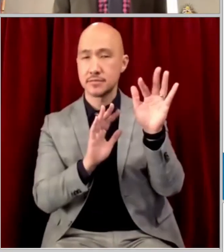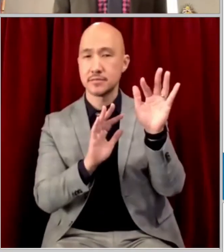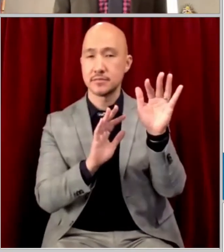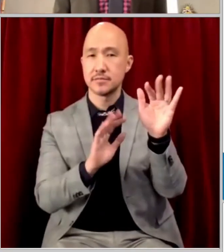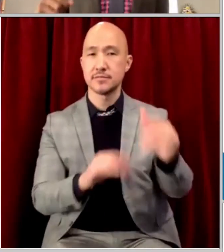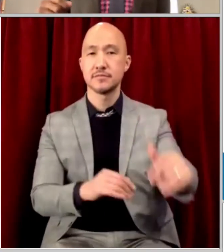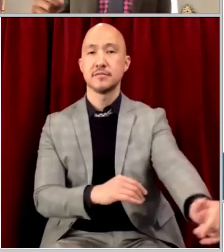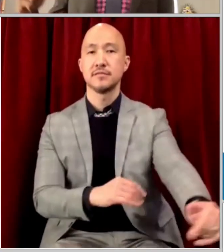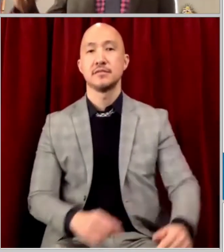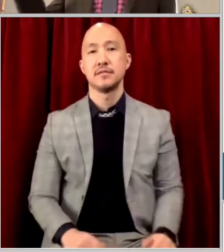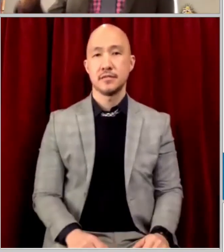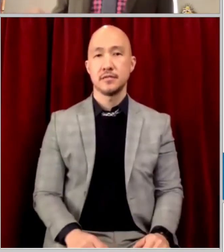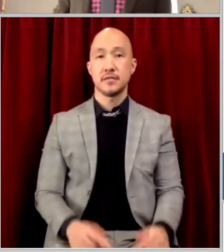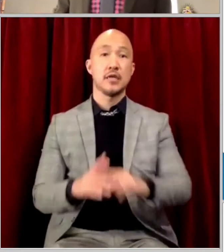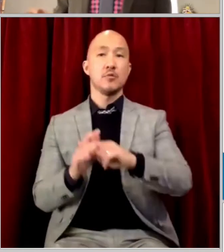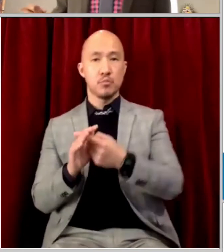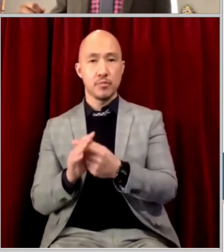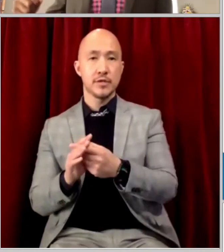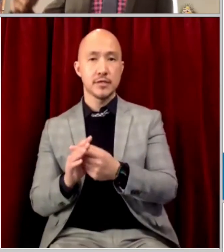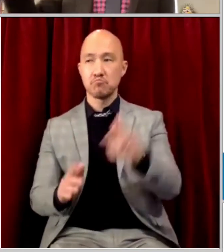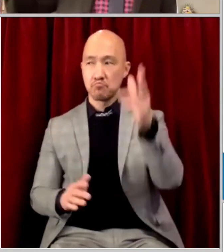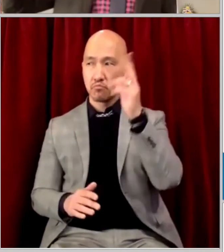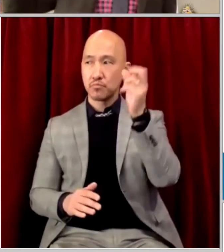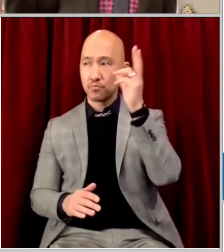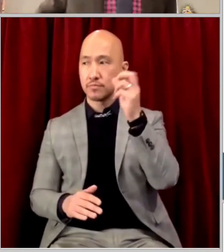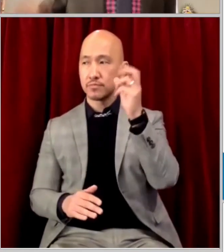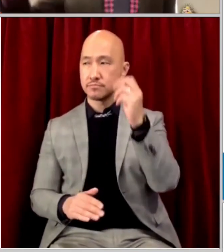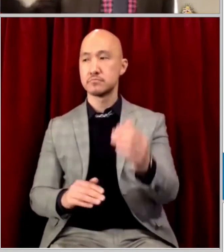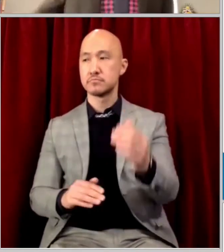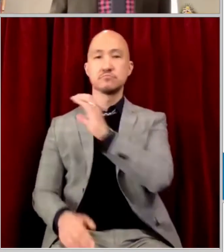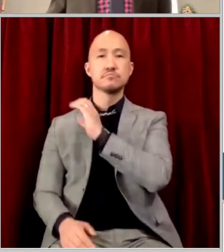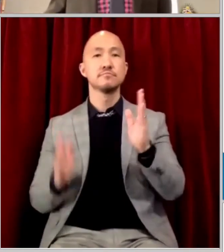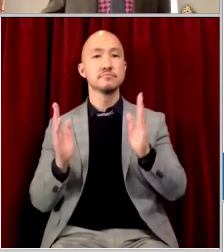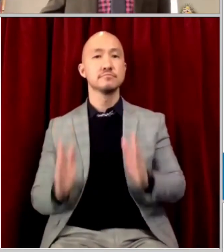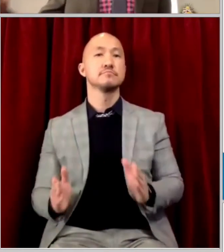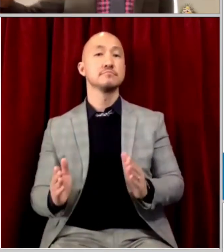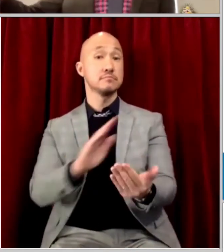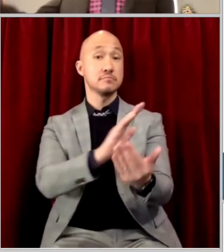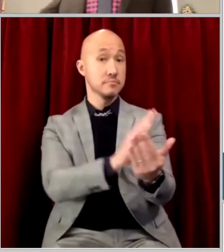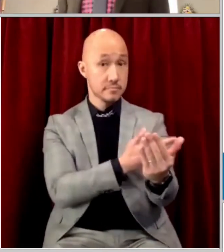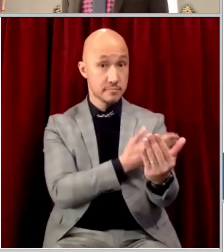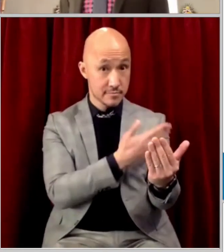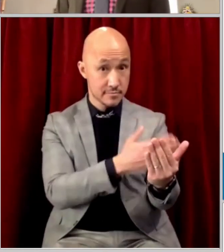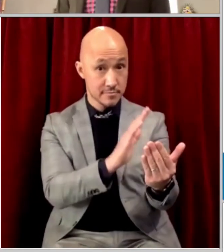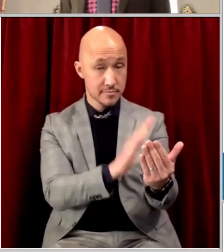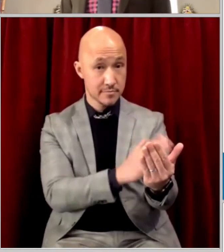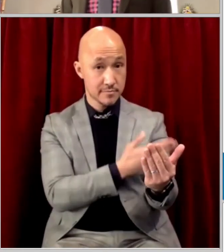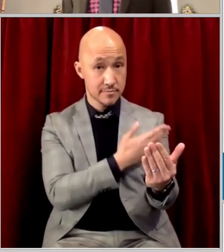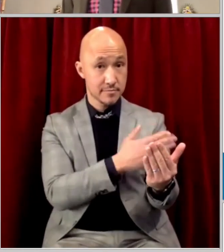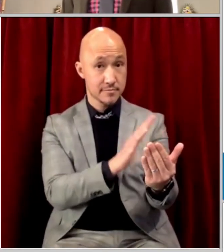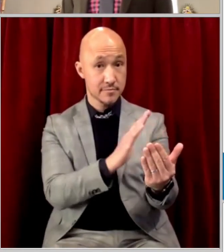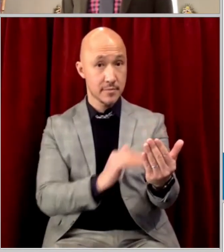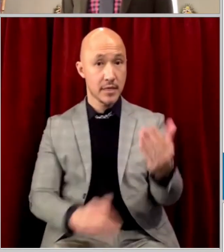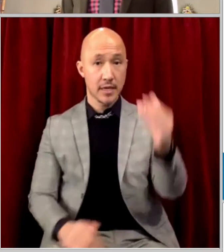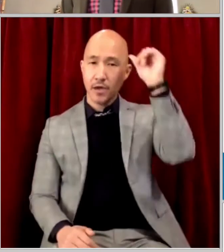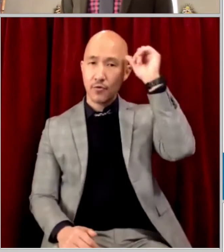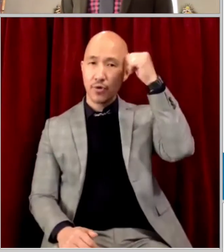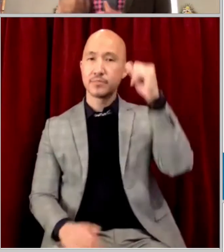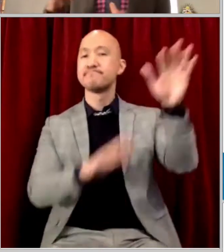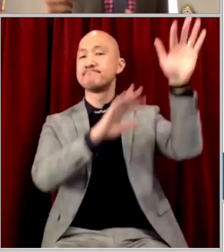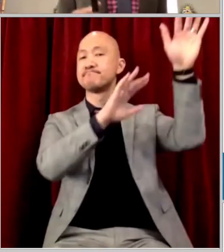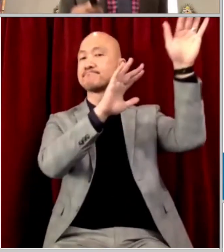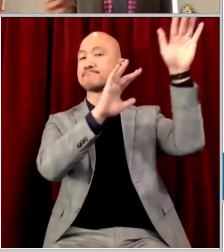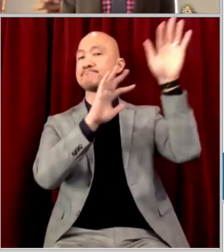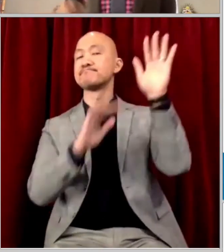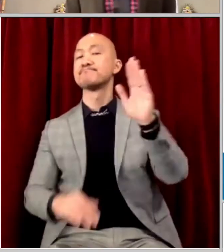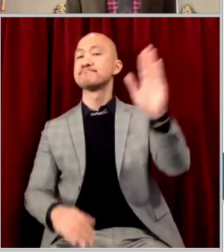deck. But the reality is, the fear of God is what changed it, right?